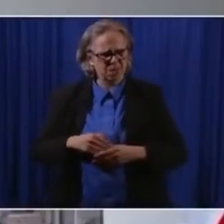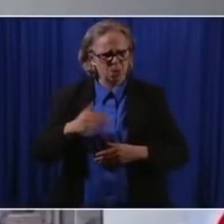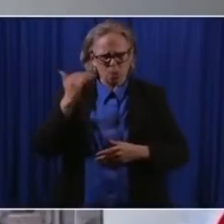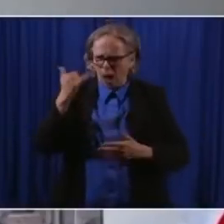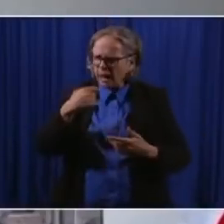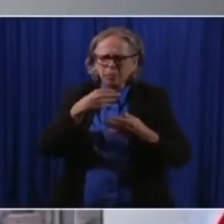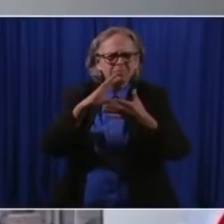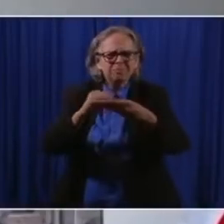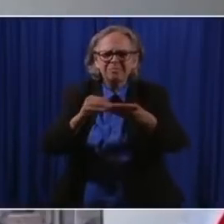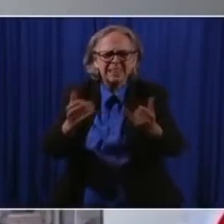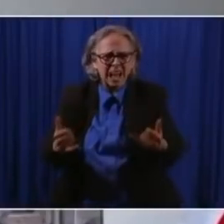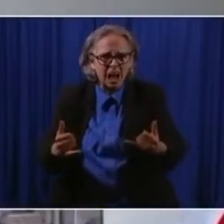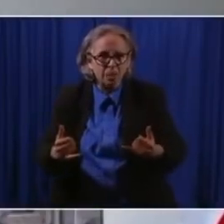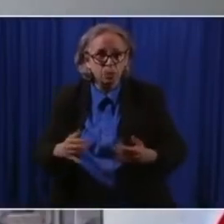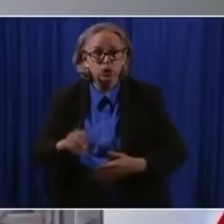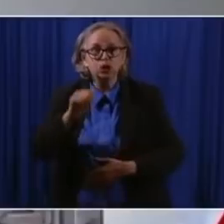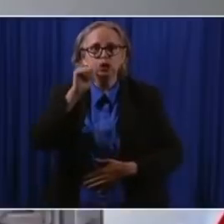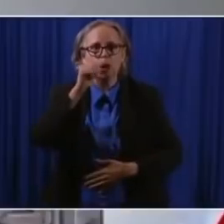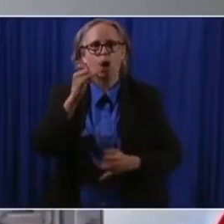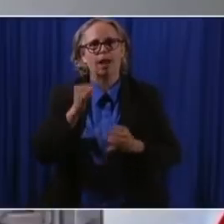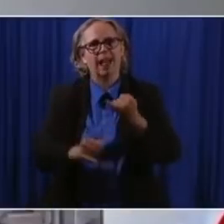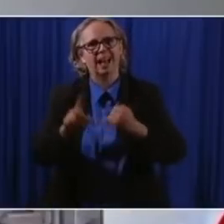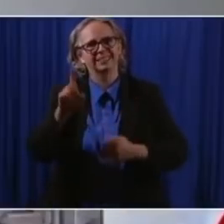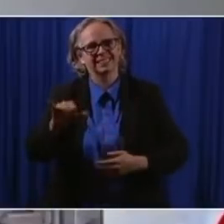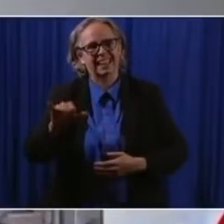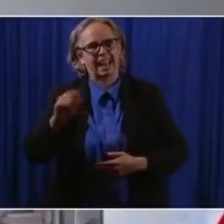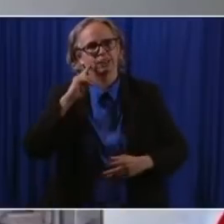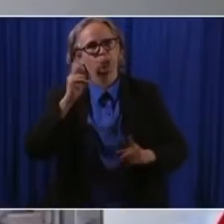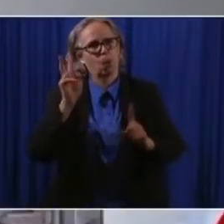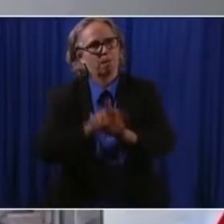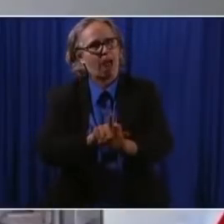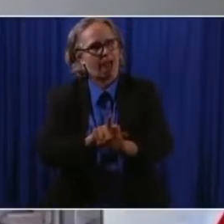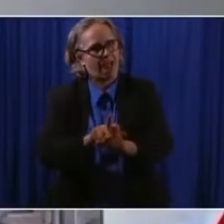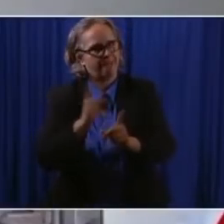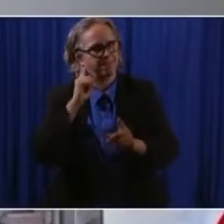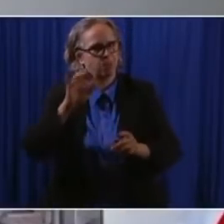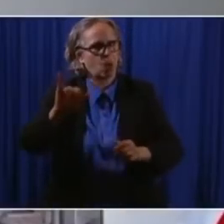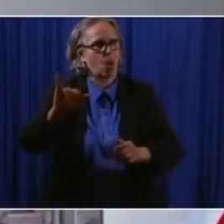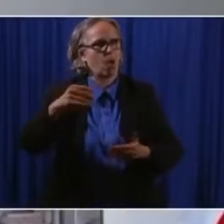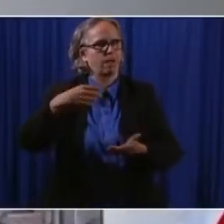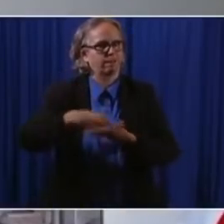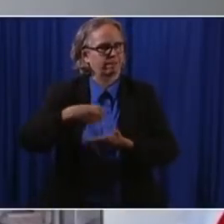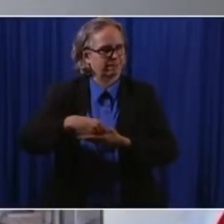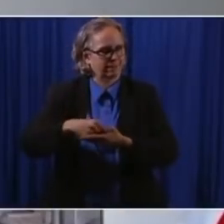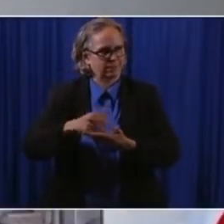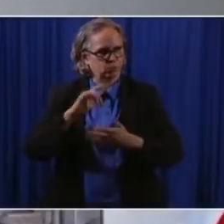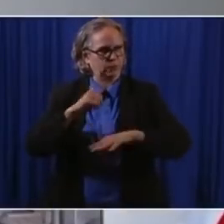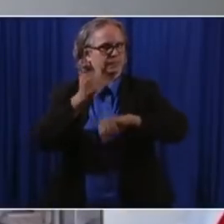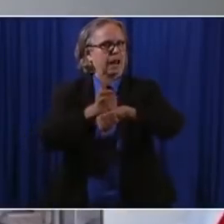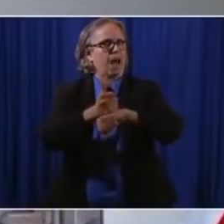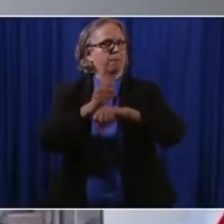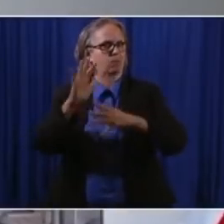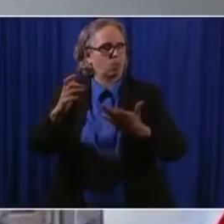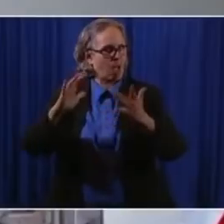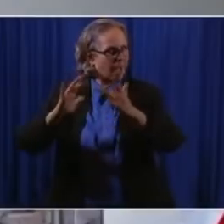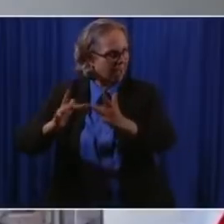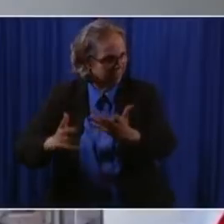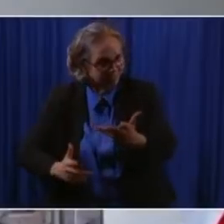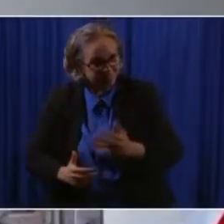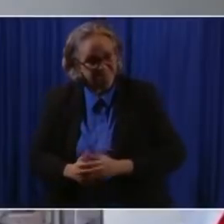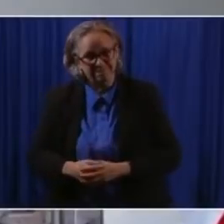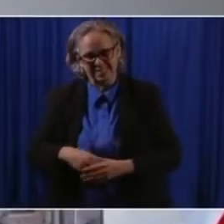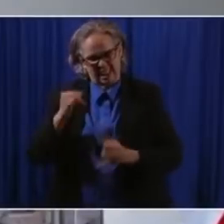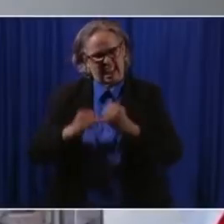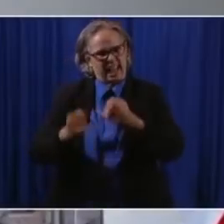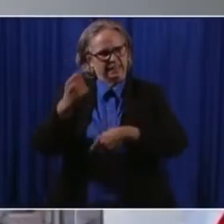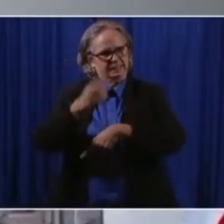your application in by tomorrow at the end of the day. And I've been told that we will make the